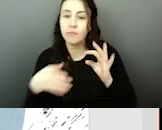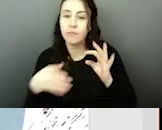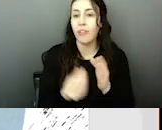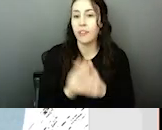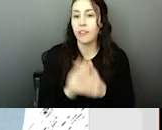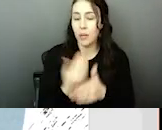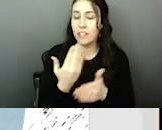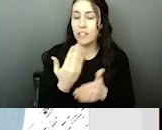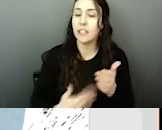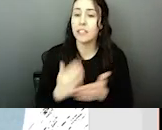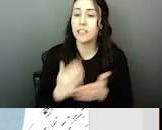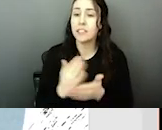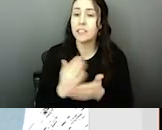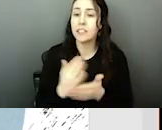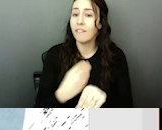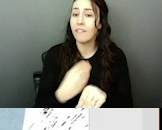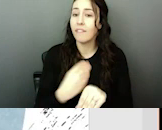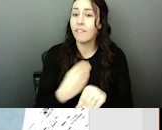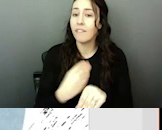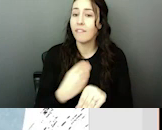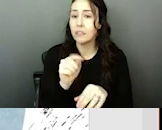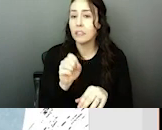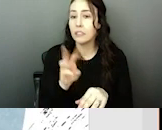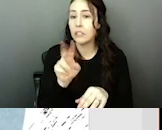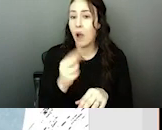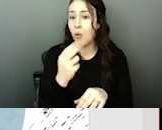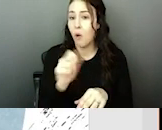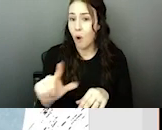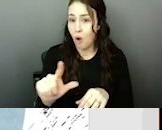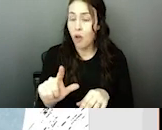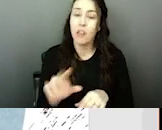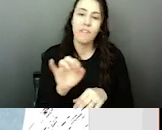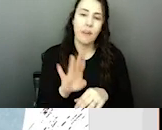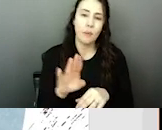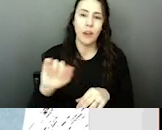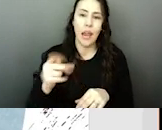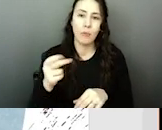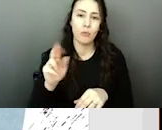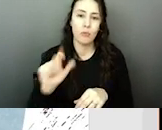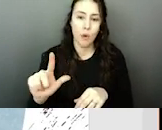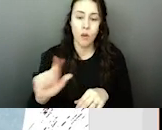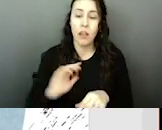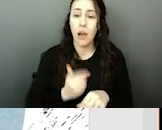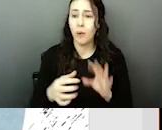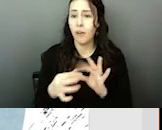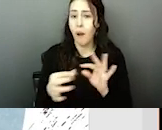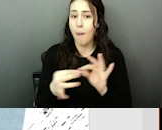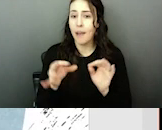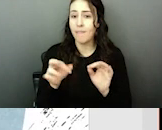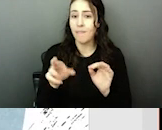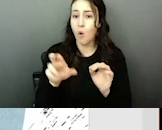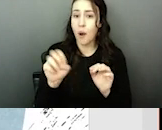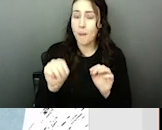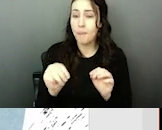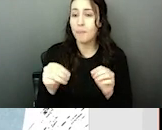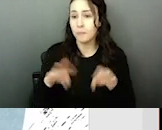halls scheduled in February and in April. Our comment form remains open. We really want feedback from the